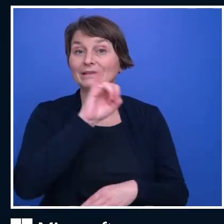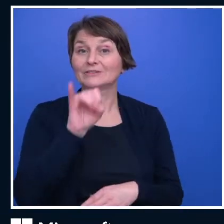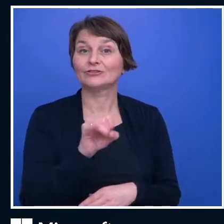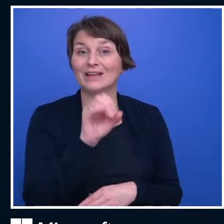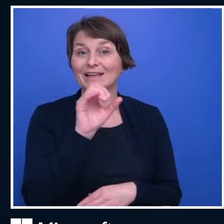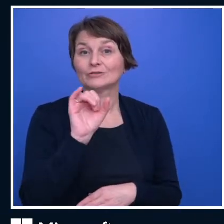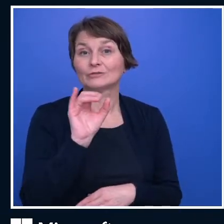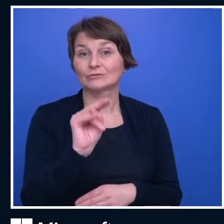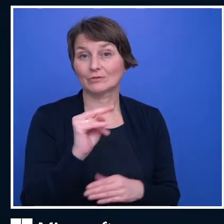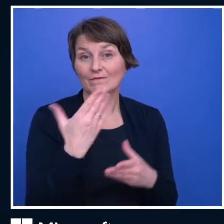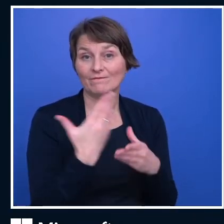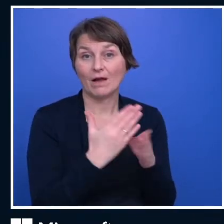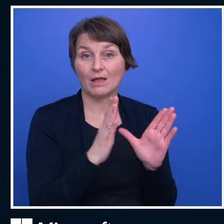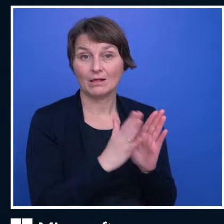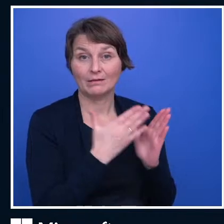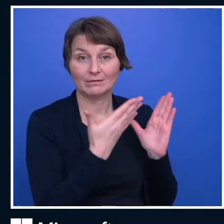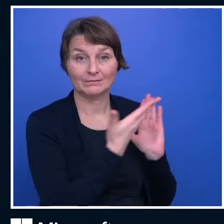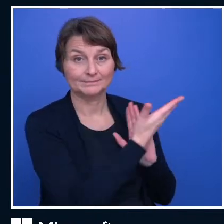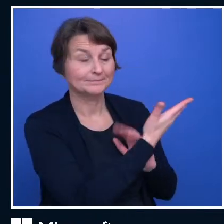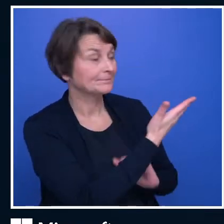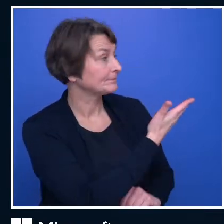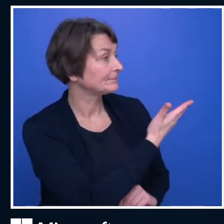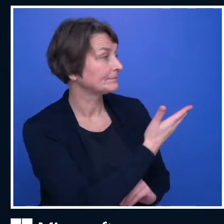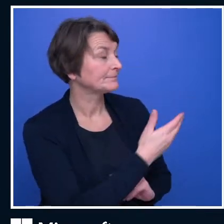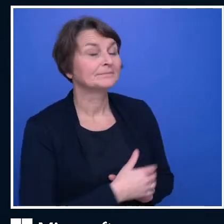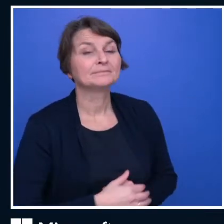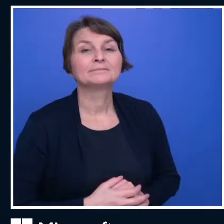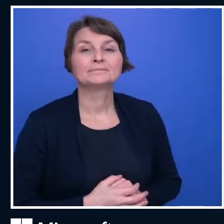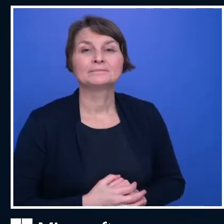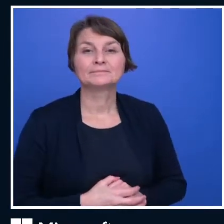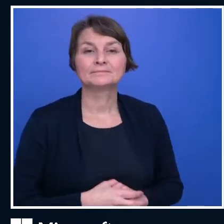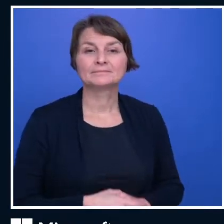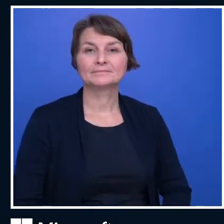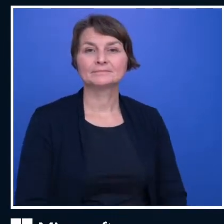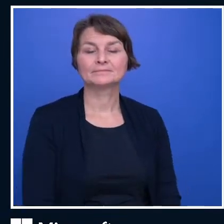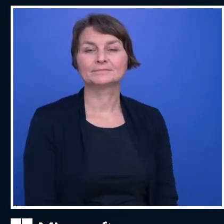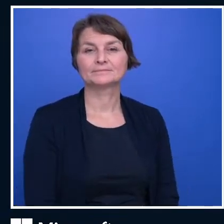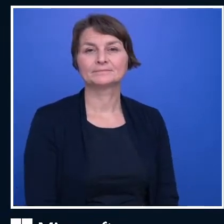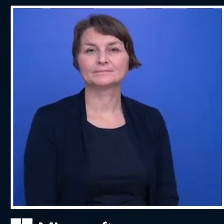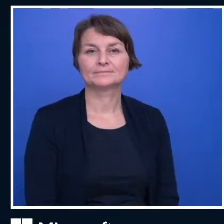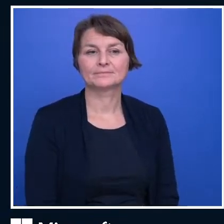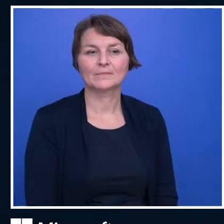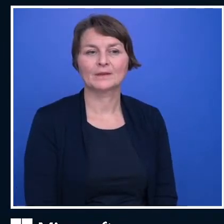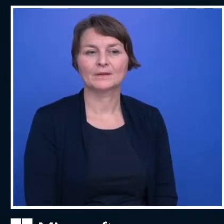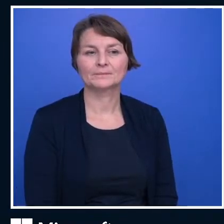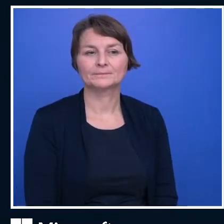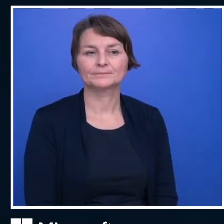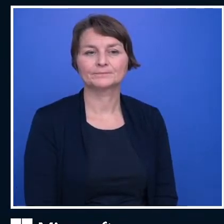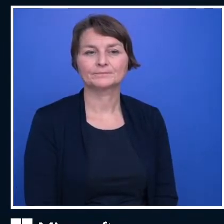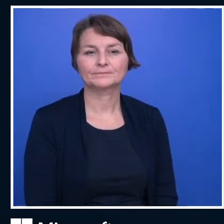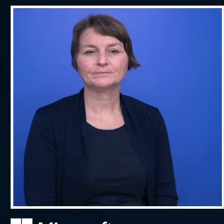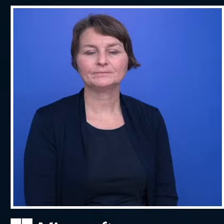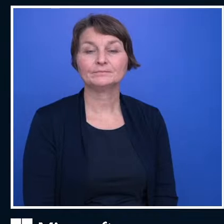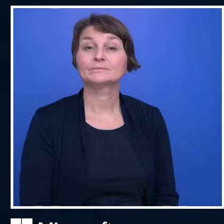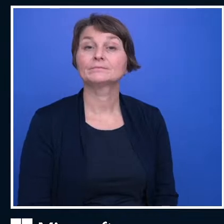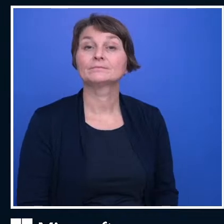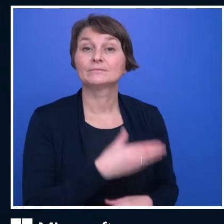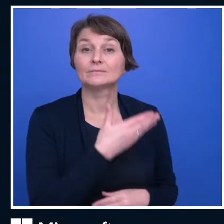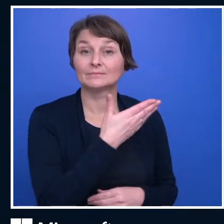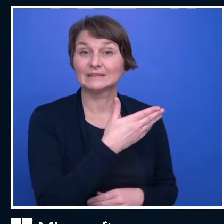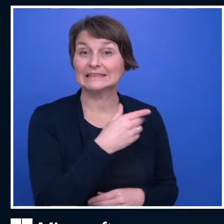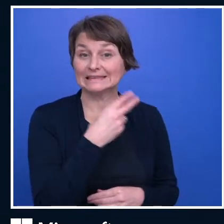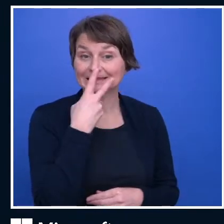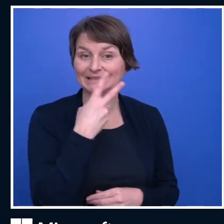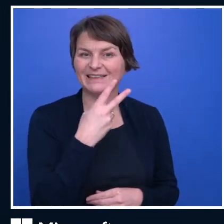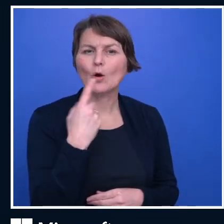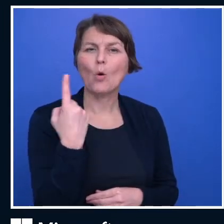you the representation. Yeah, so this has the MFCCs only,